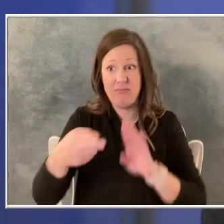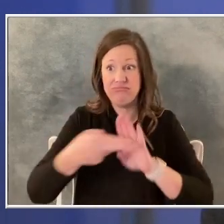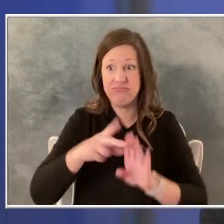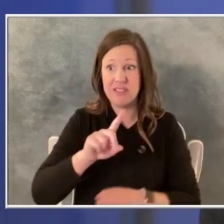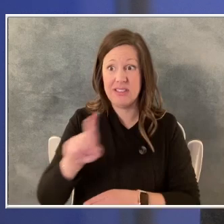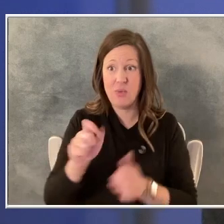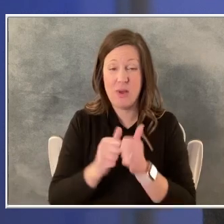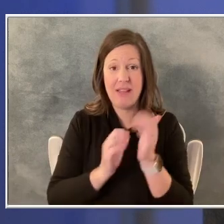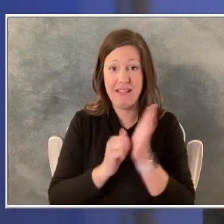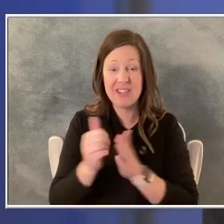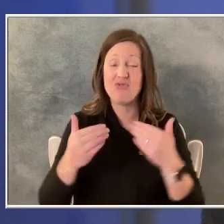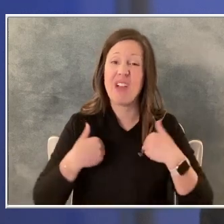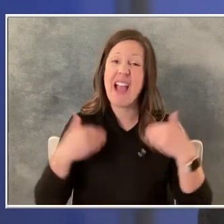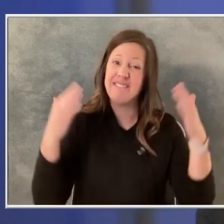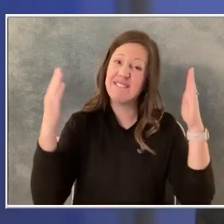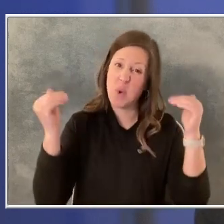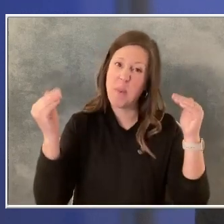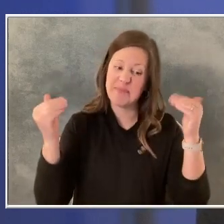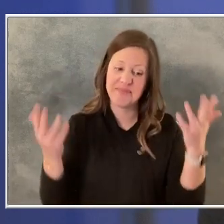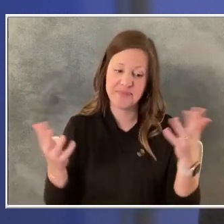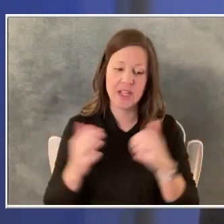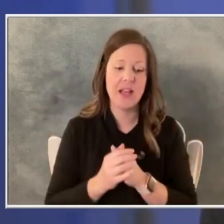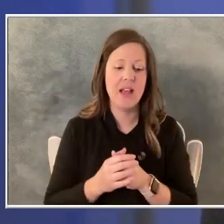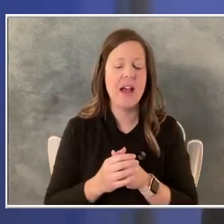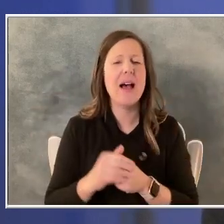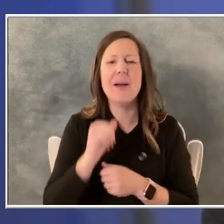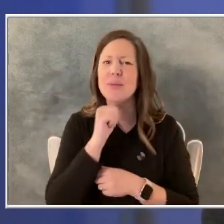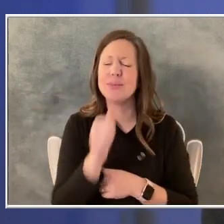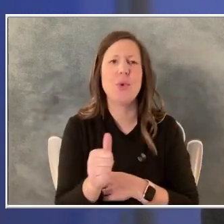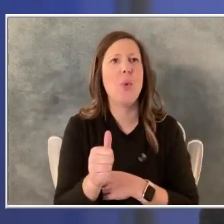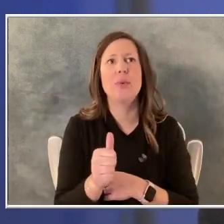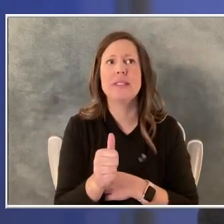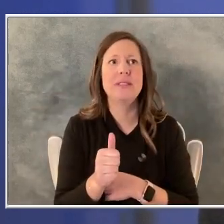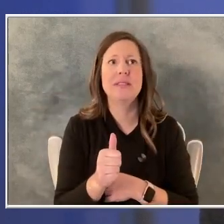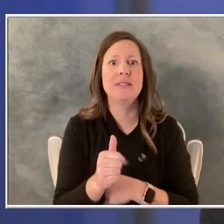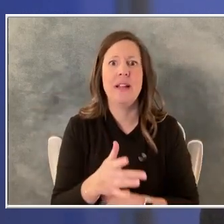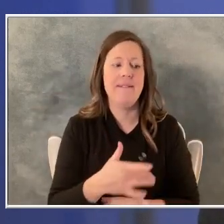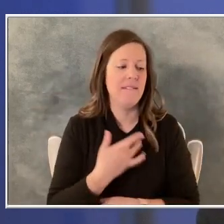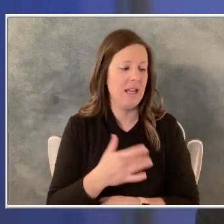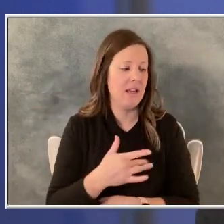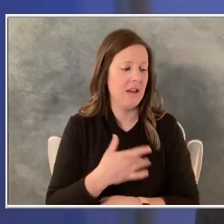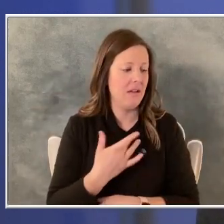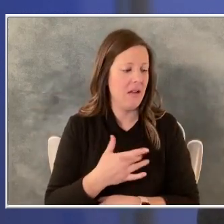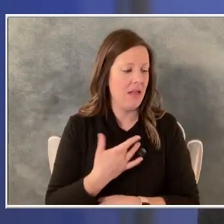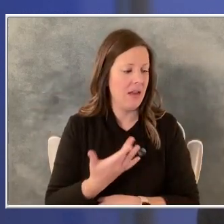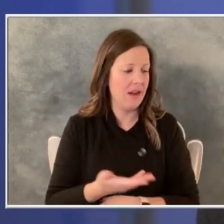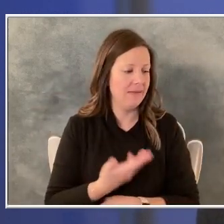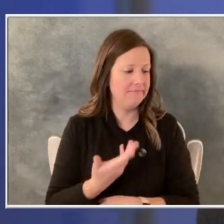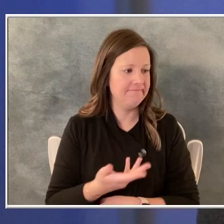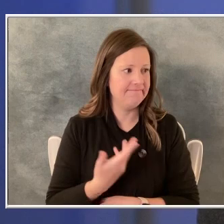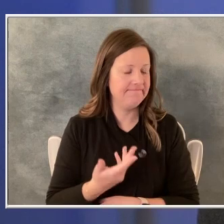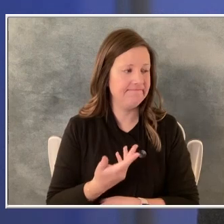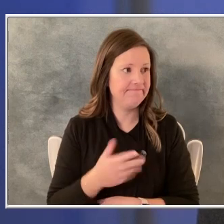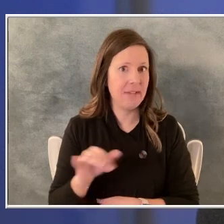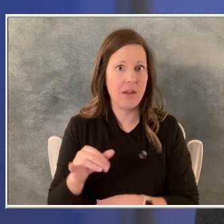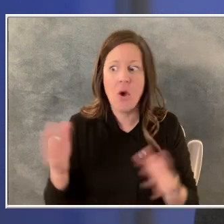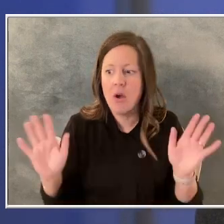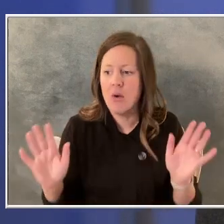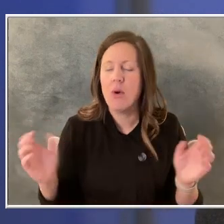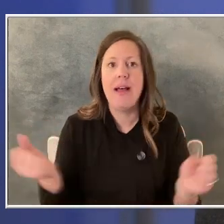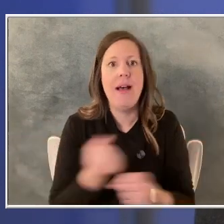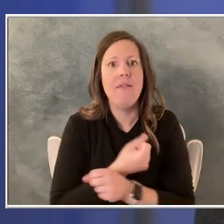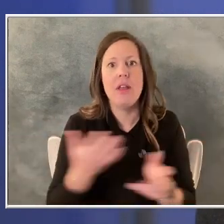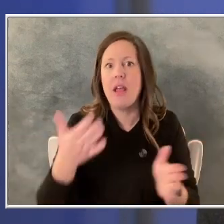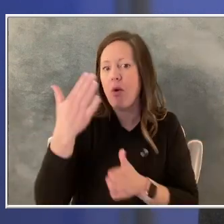hope. Don't lose yourself in thinking that everything is, over. Look